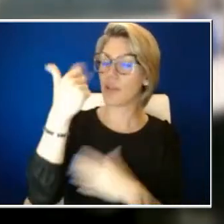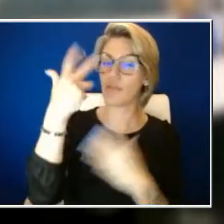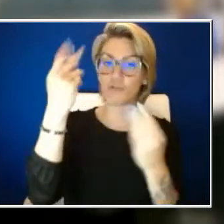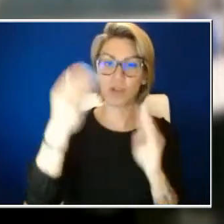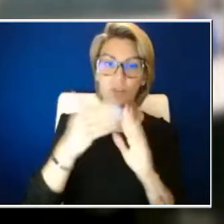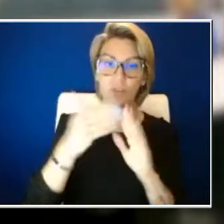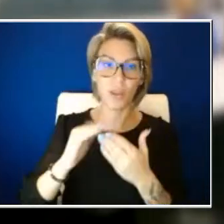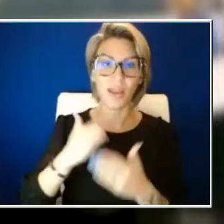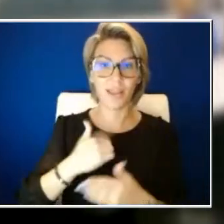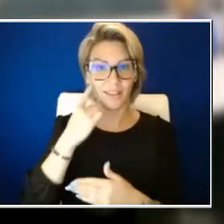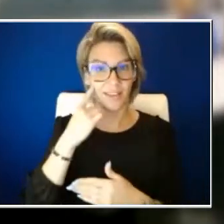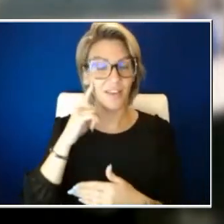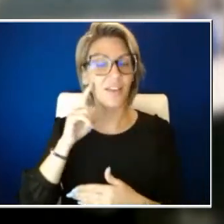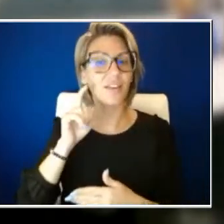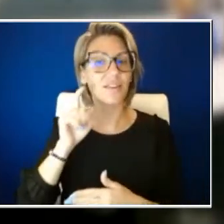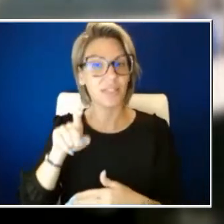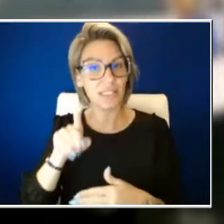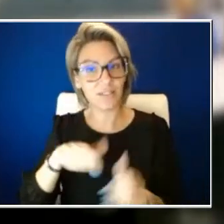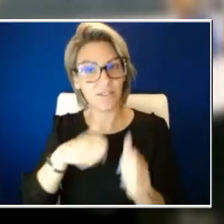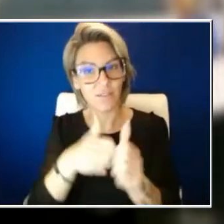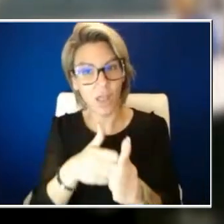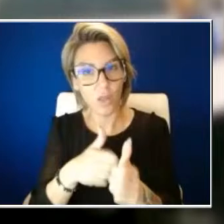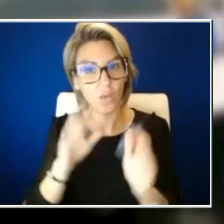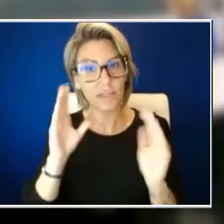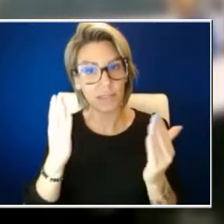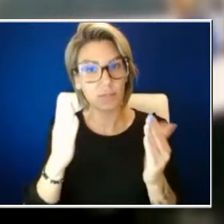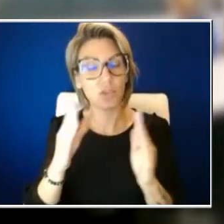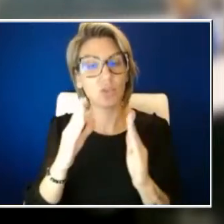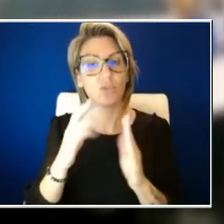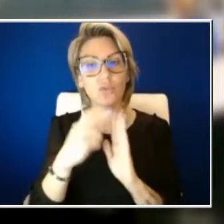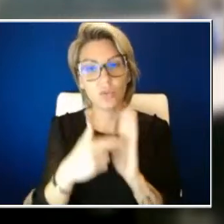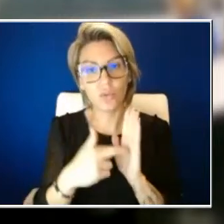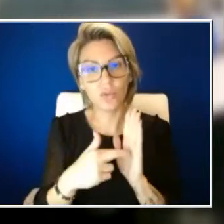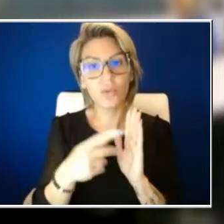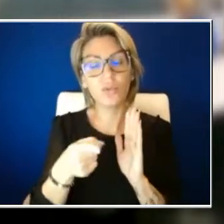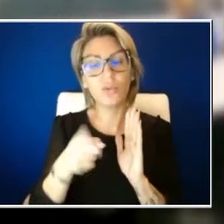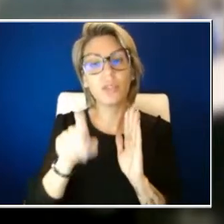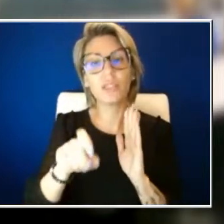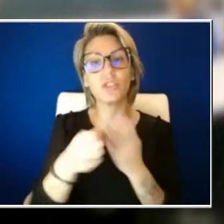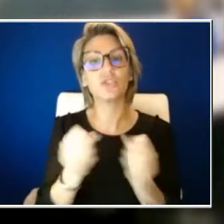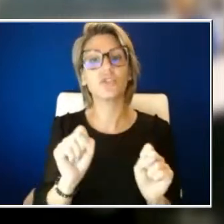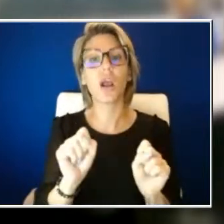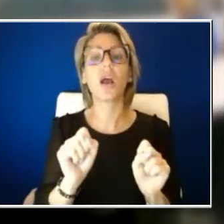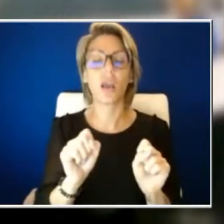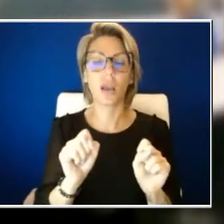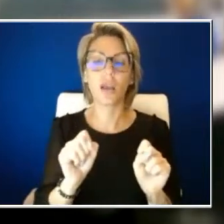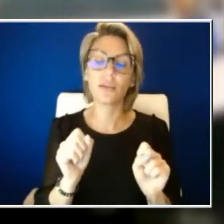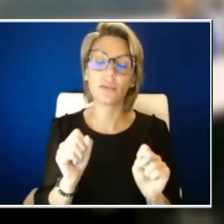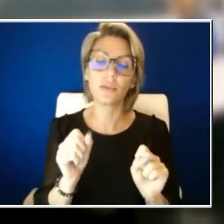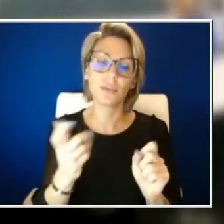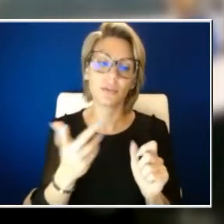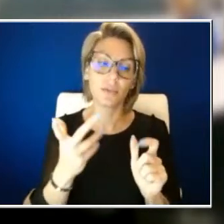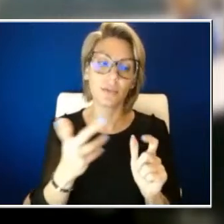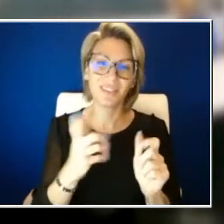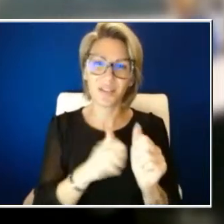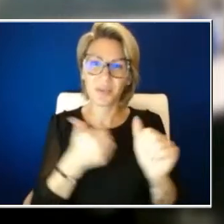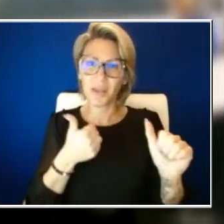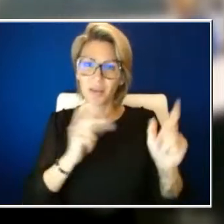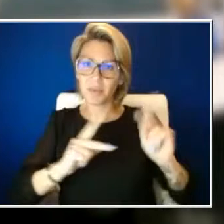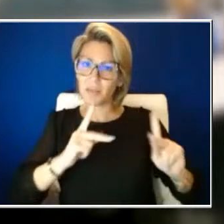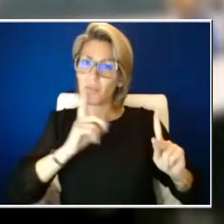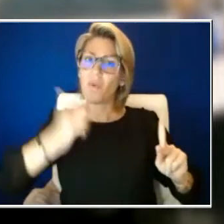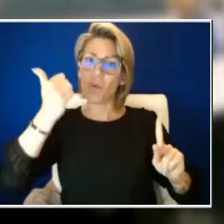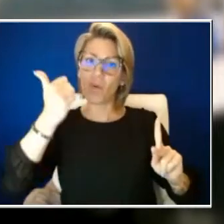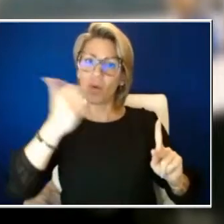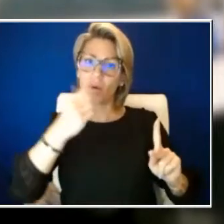you should follow similar guidelines. You should try to stay away, especially from the people who are older,